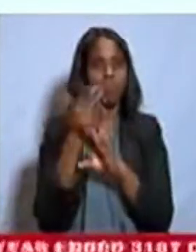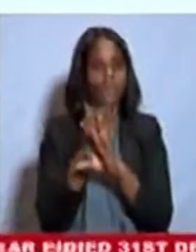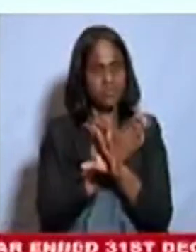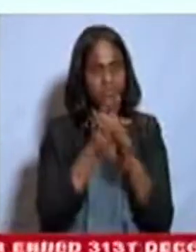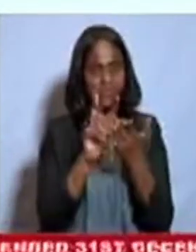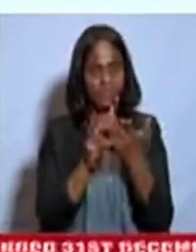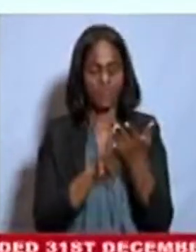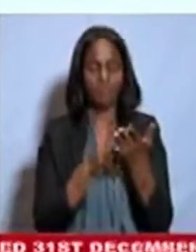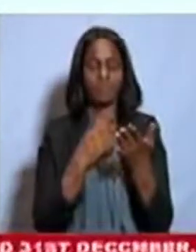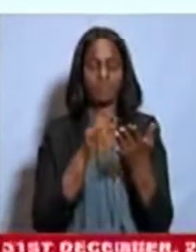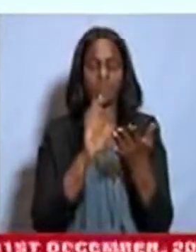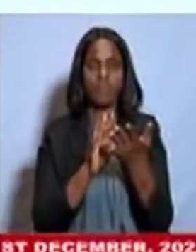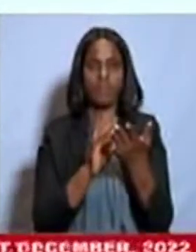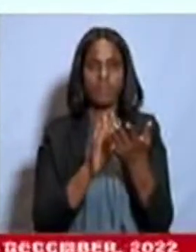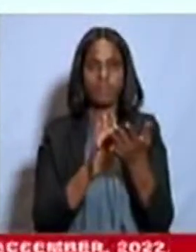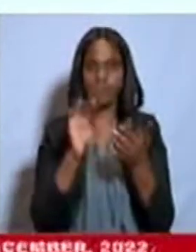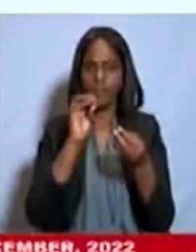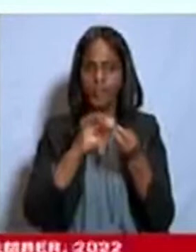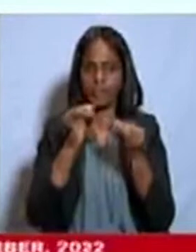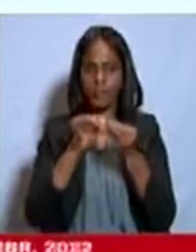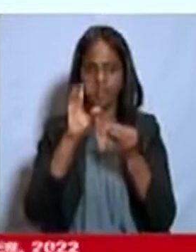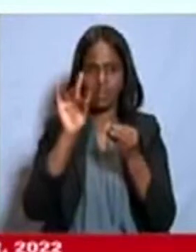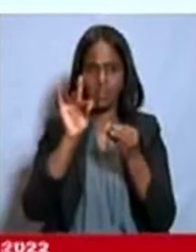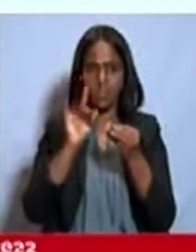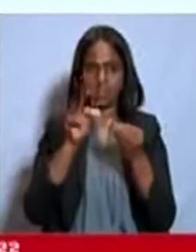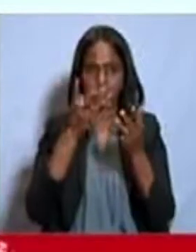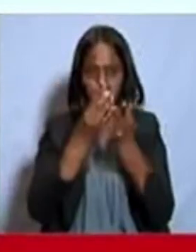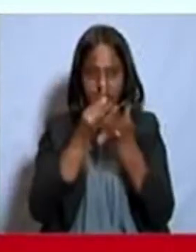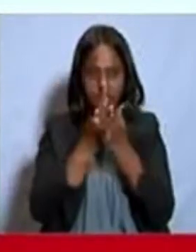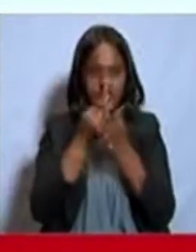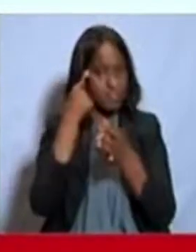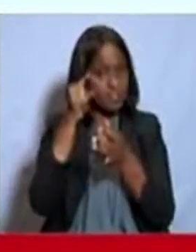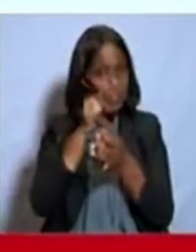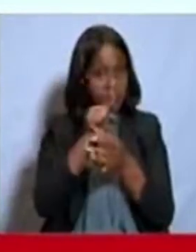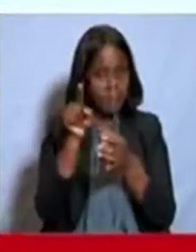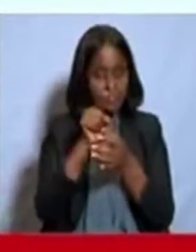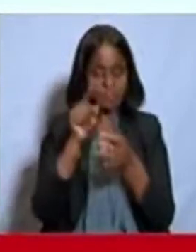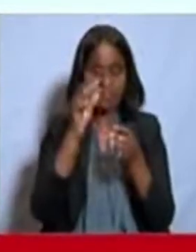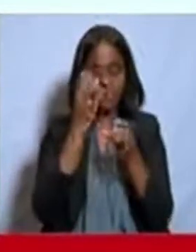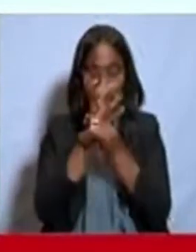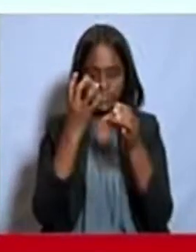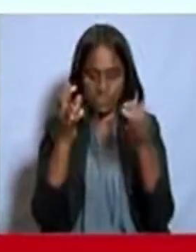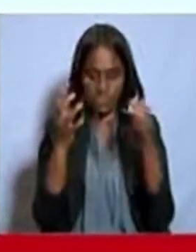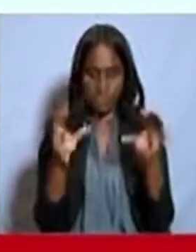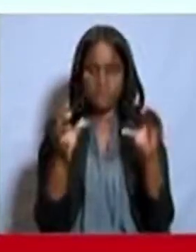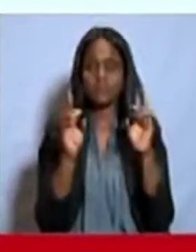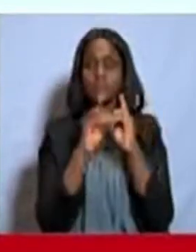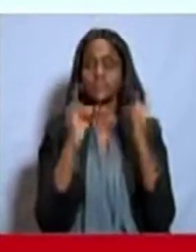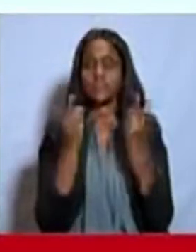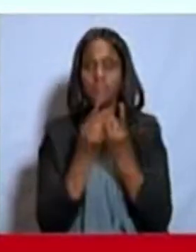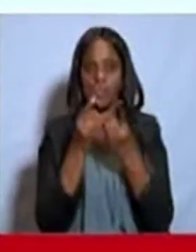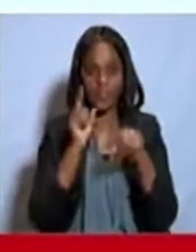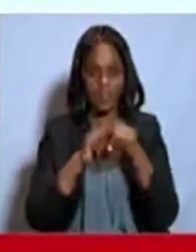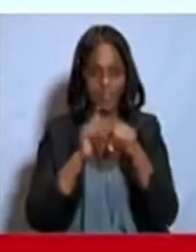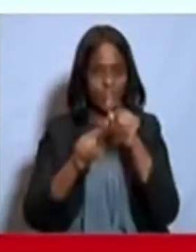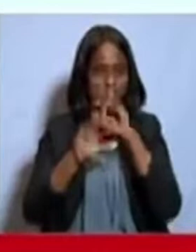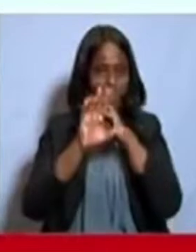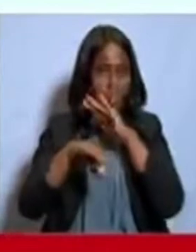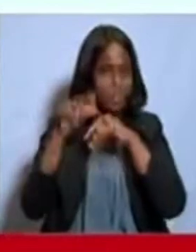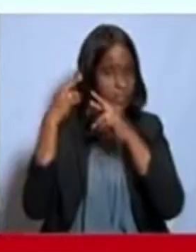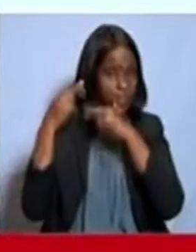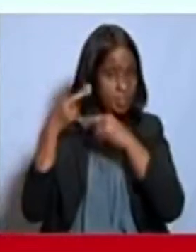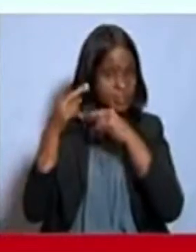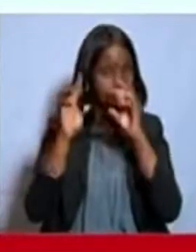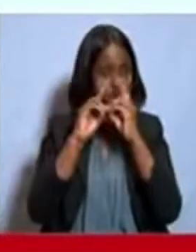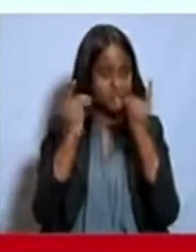Report. 8. And accounted for inputs, Chinsali District. During the period under review,